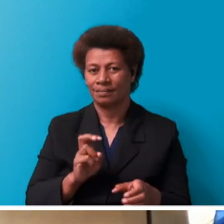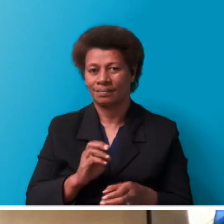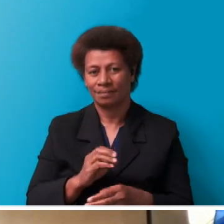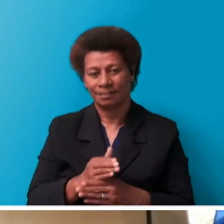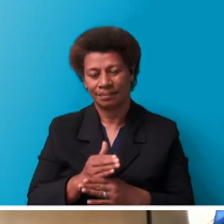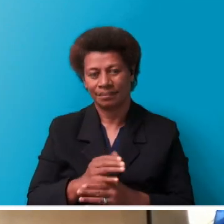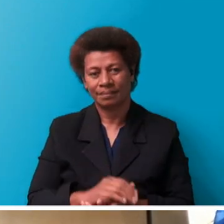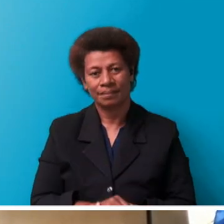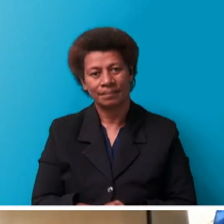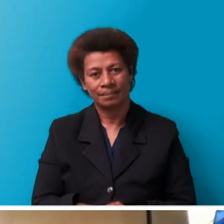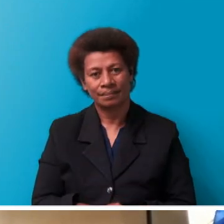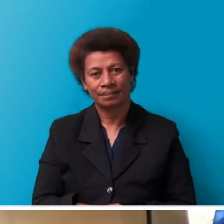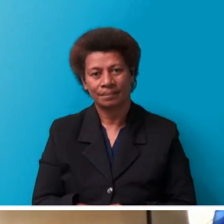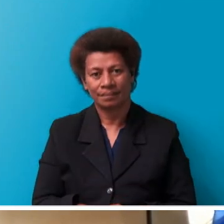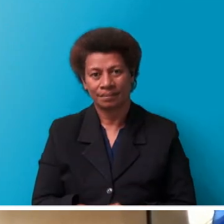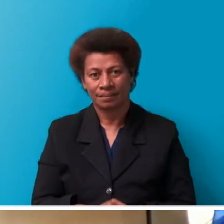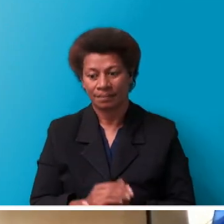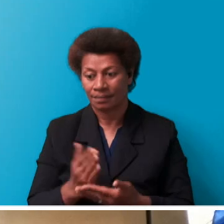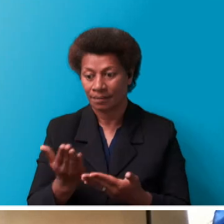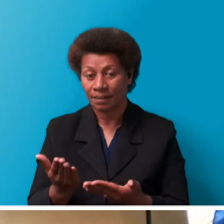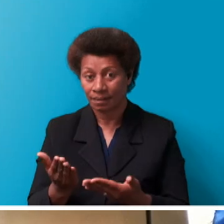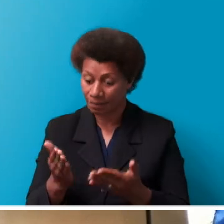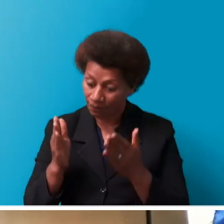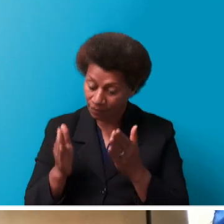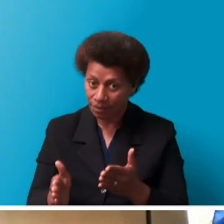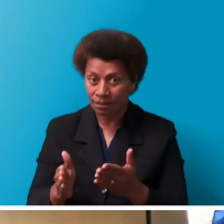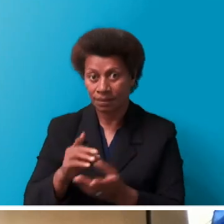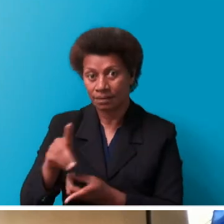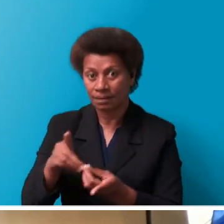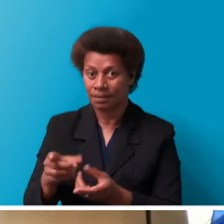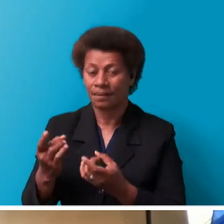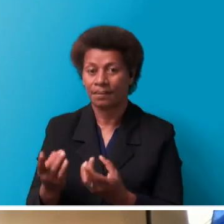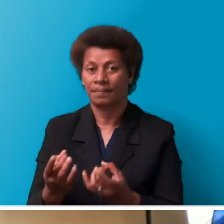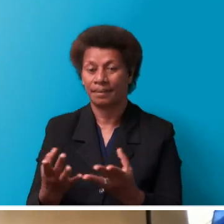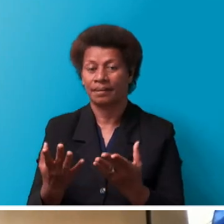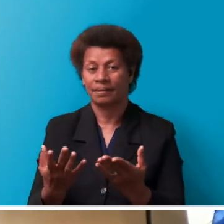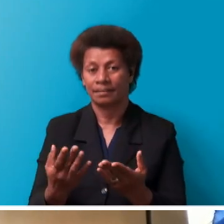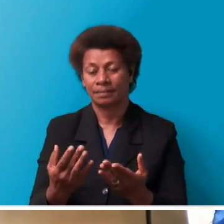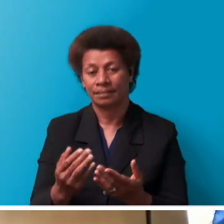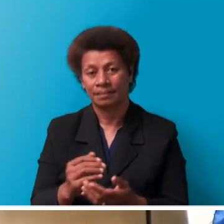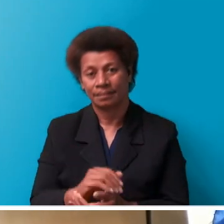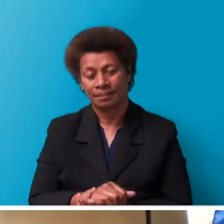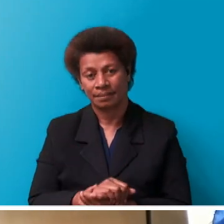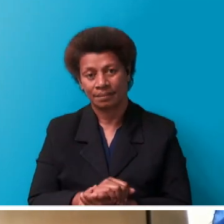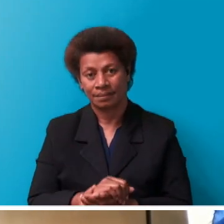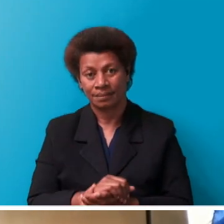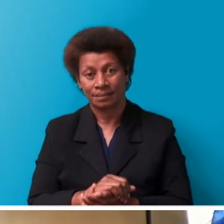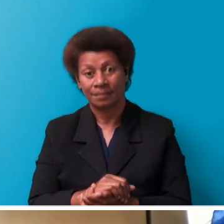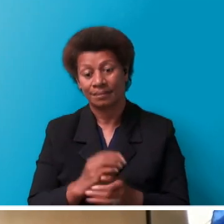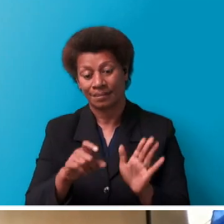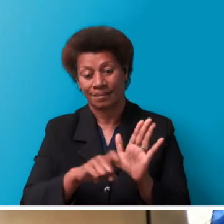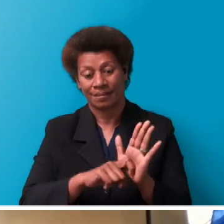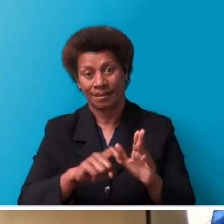Secondly, enhancing disaster preparedness responses. Honorable Speaker, the RSMF has been pivotal in strengthening